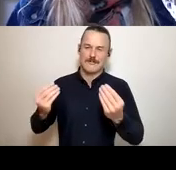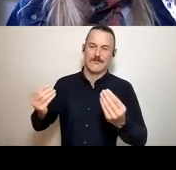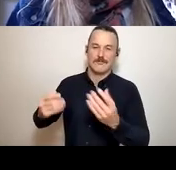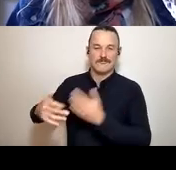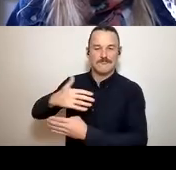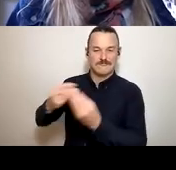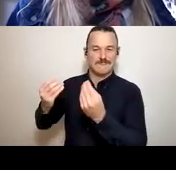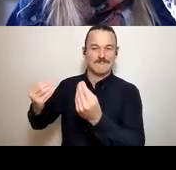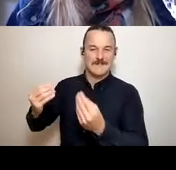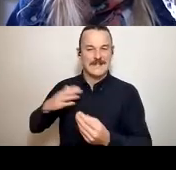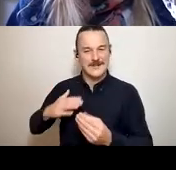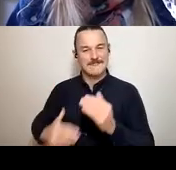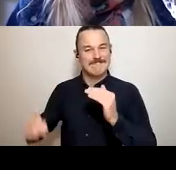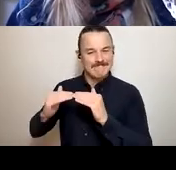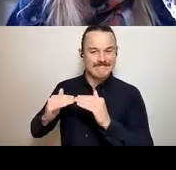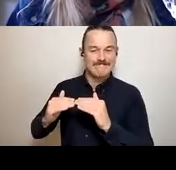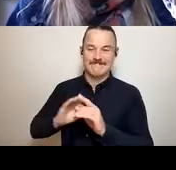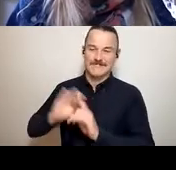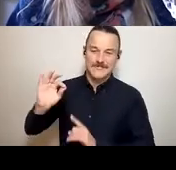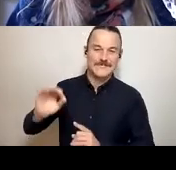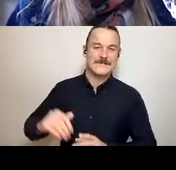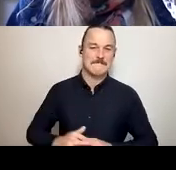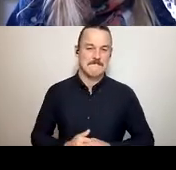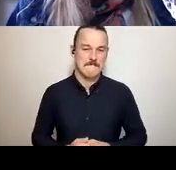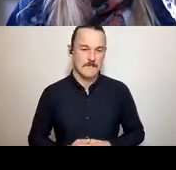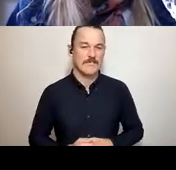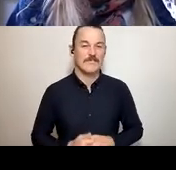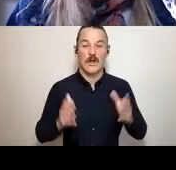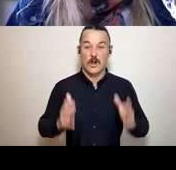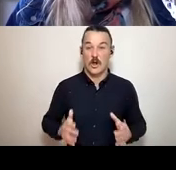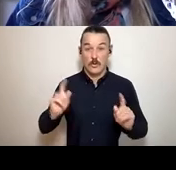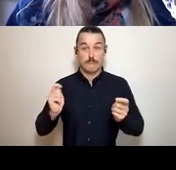say that a lot of these changes are based on advocacy and activism.